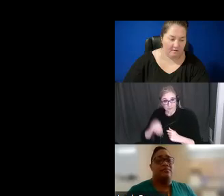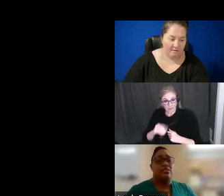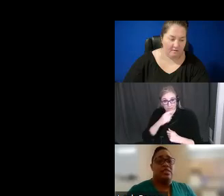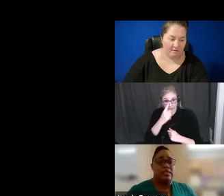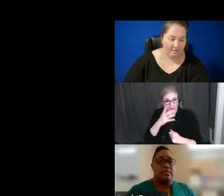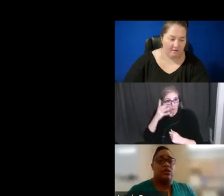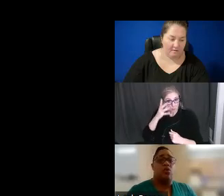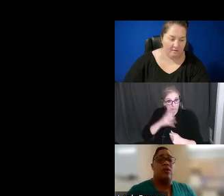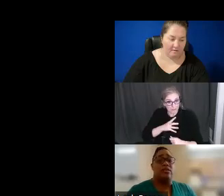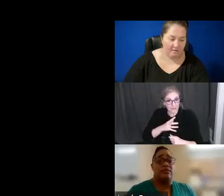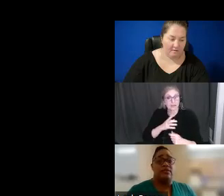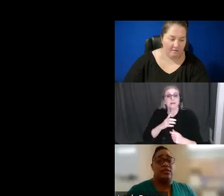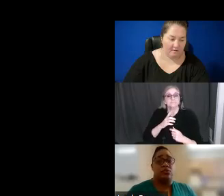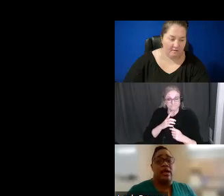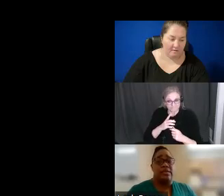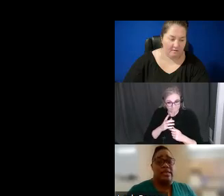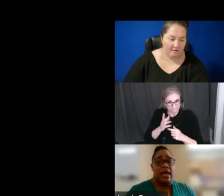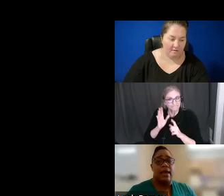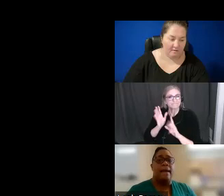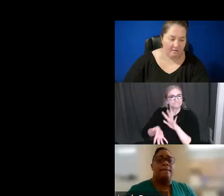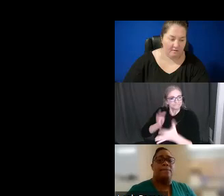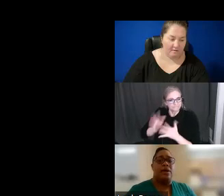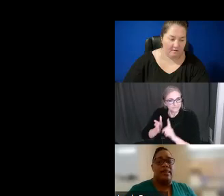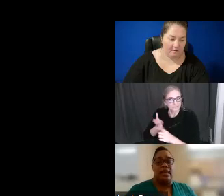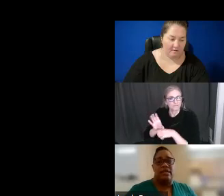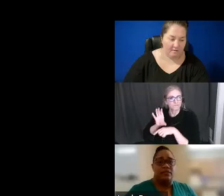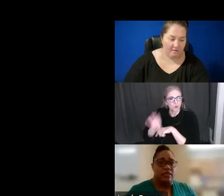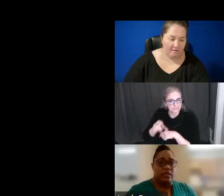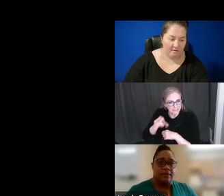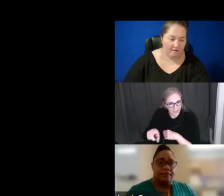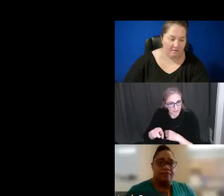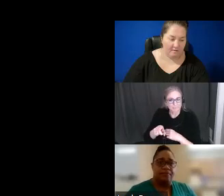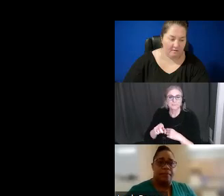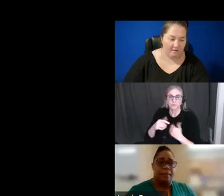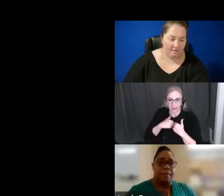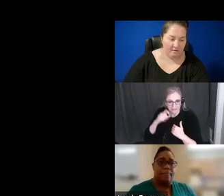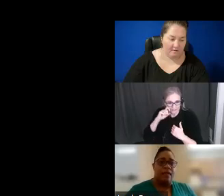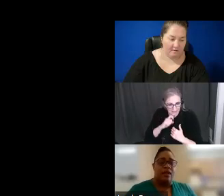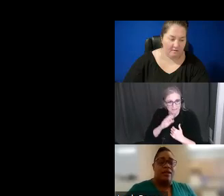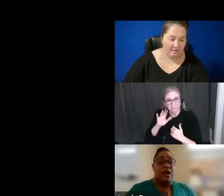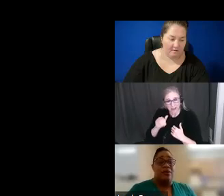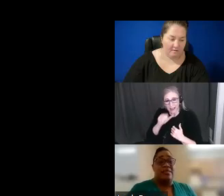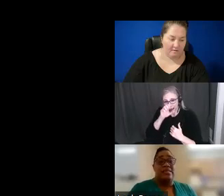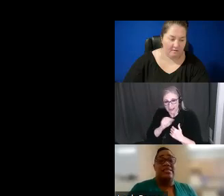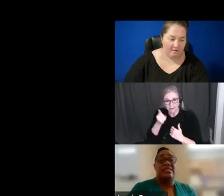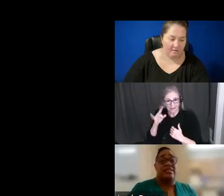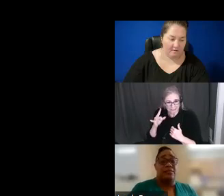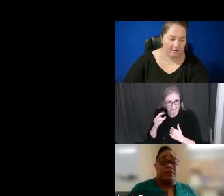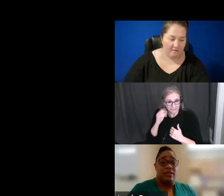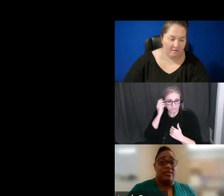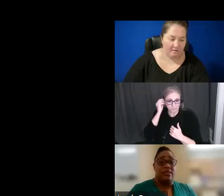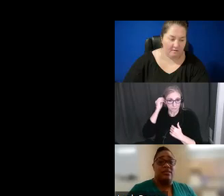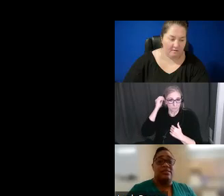report being subjected to coercive sexual contact by the age of 18. Now, in